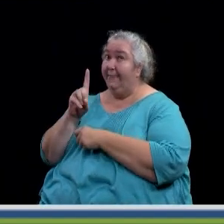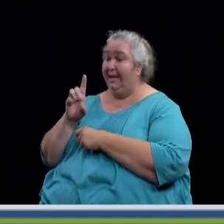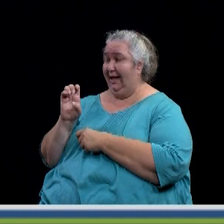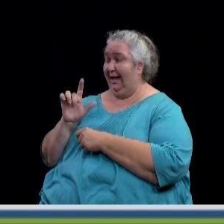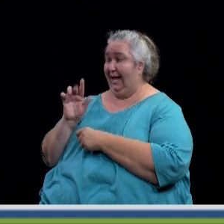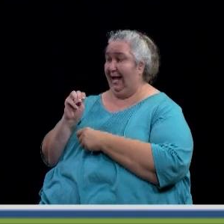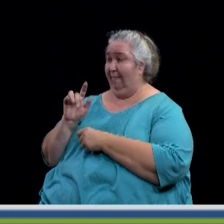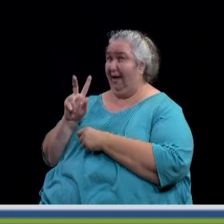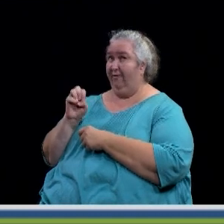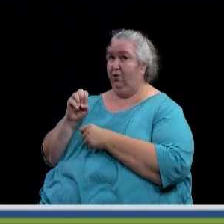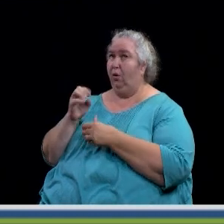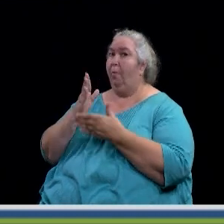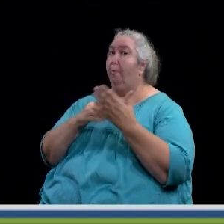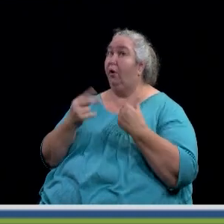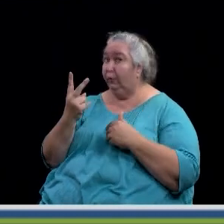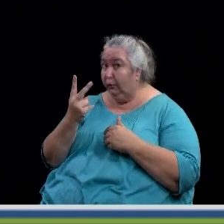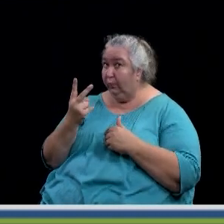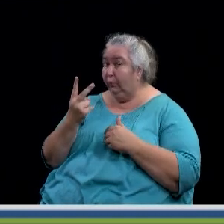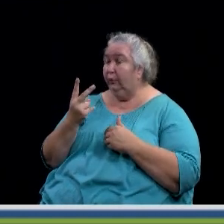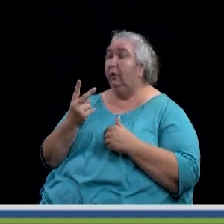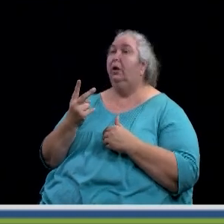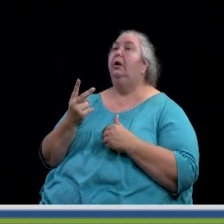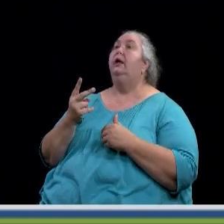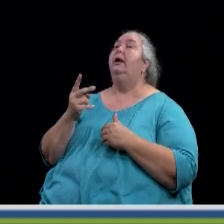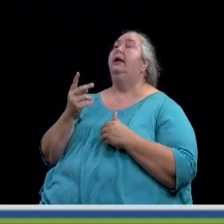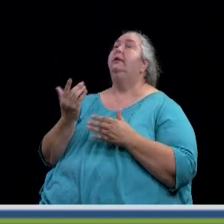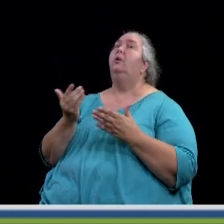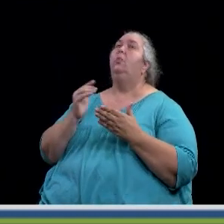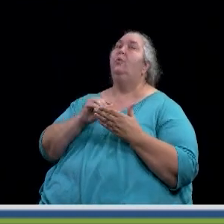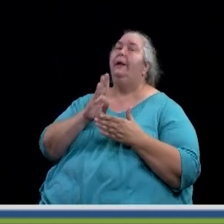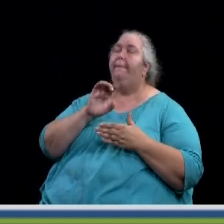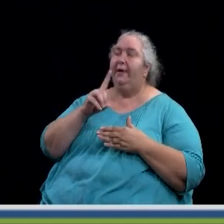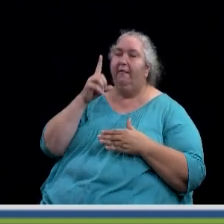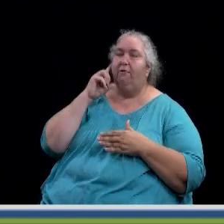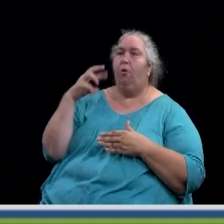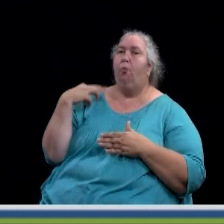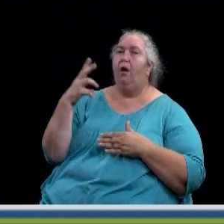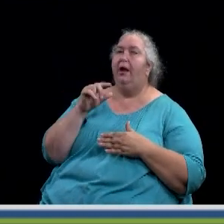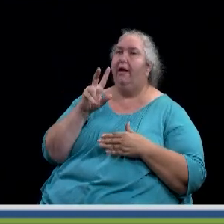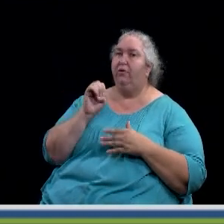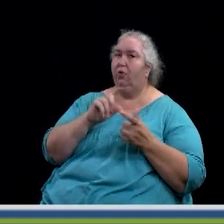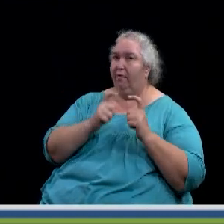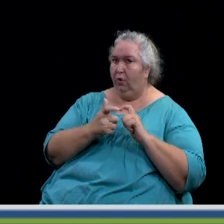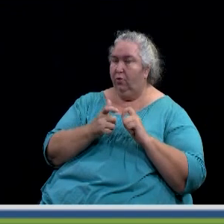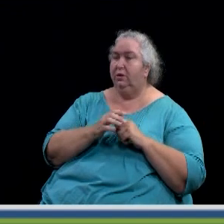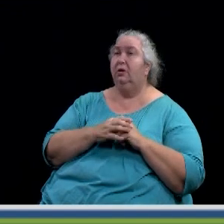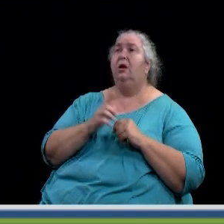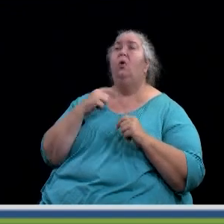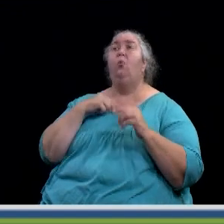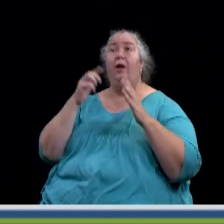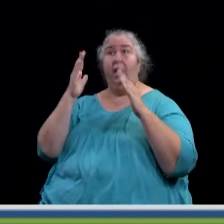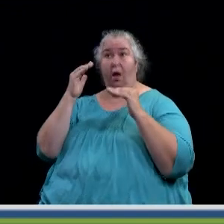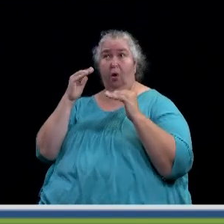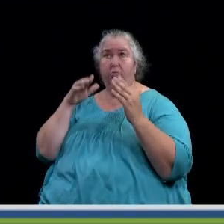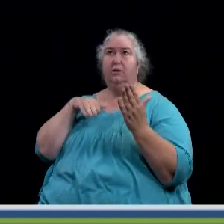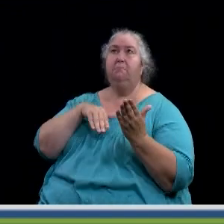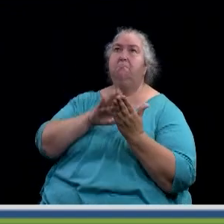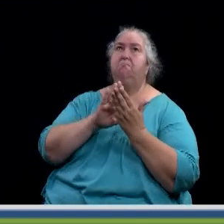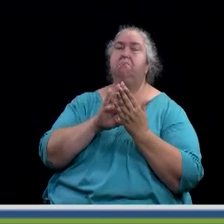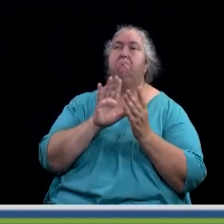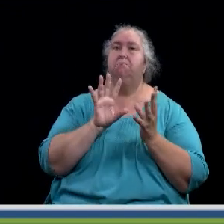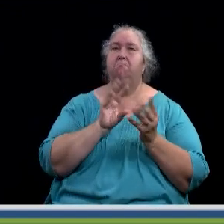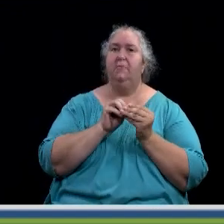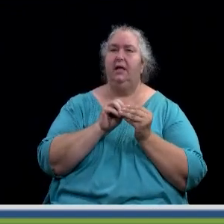rebid of Washington Avenue conversion. We hope to be before council during the month of November to recommend for your consideration a